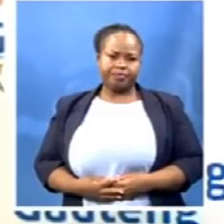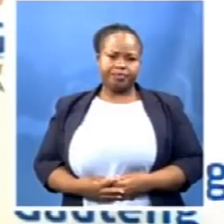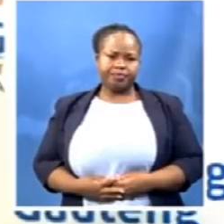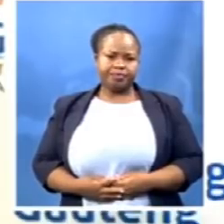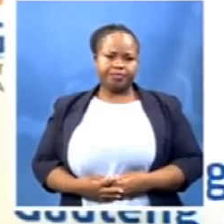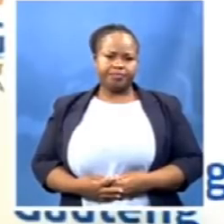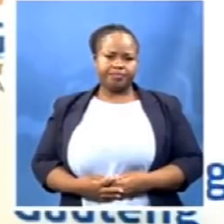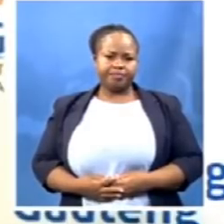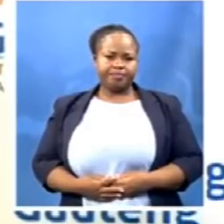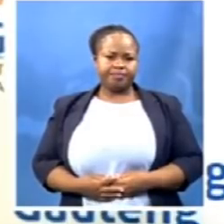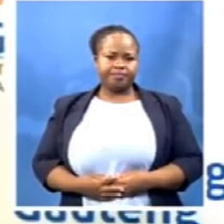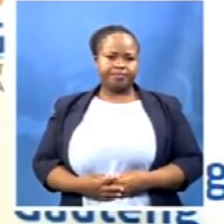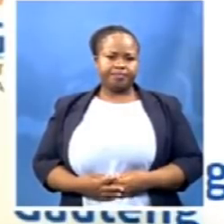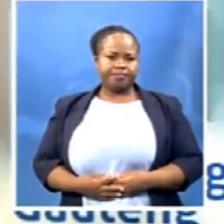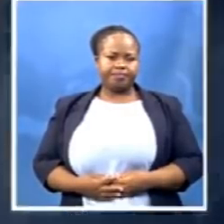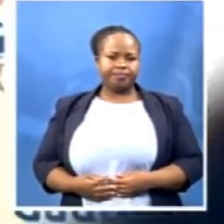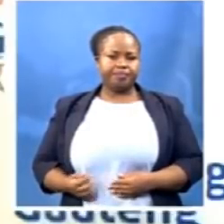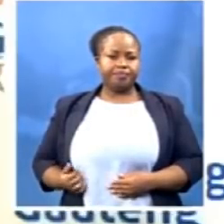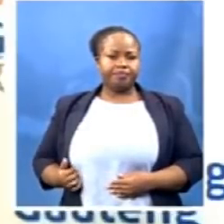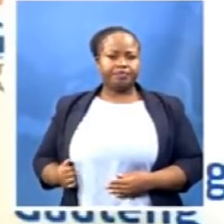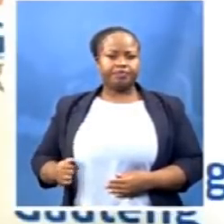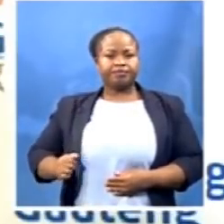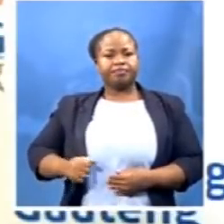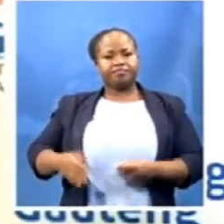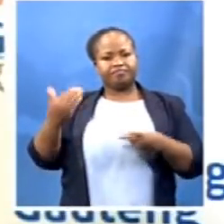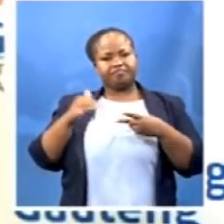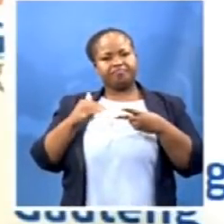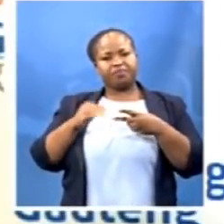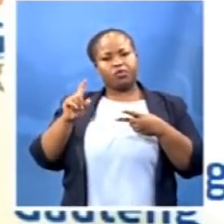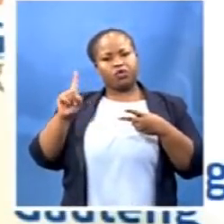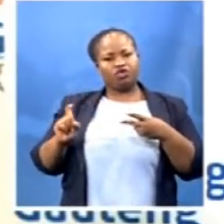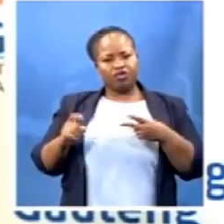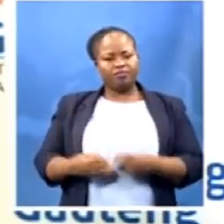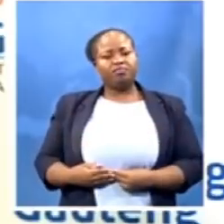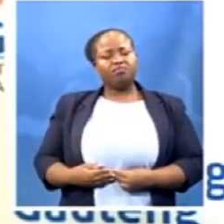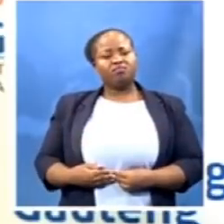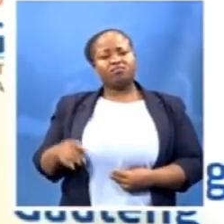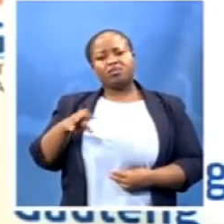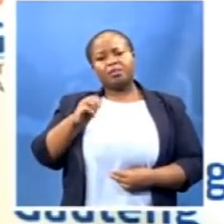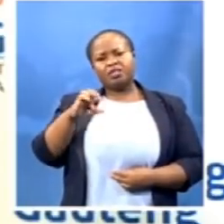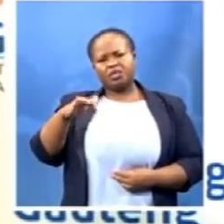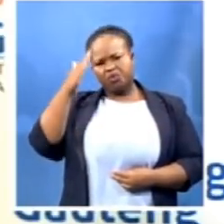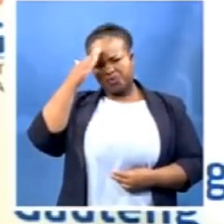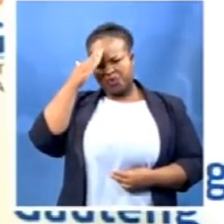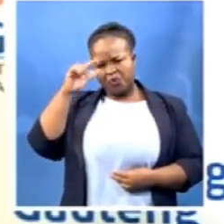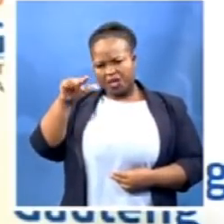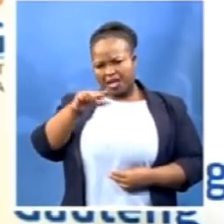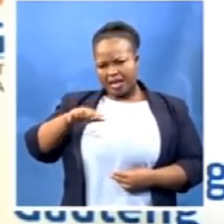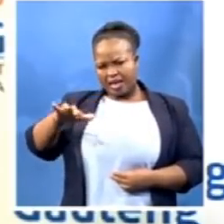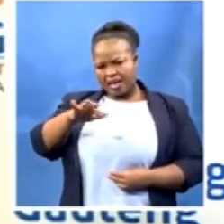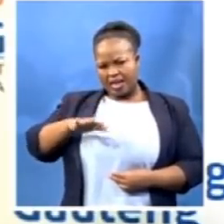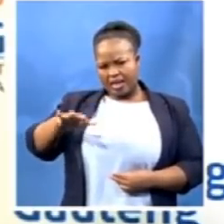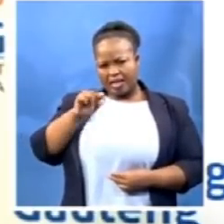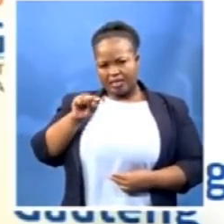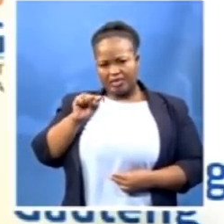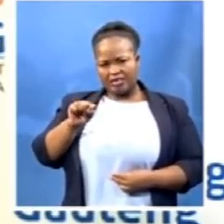Edwin Ntili, Eyewitness News. MEC, do we know that piece of land? I mean, what is being saved for? What is going